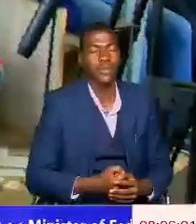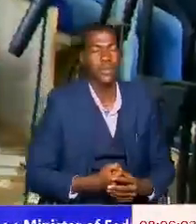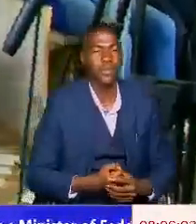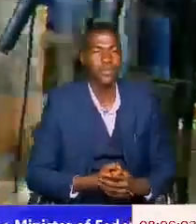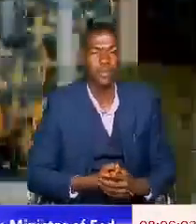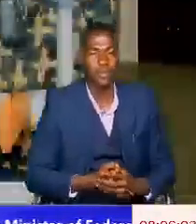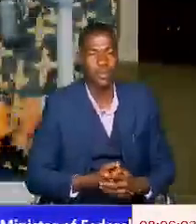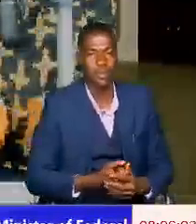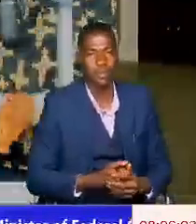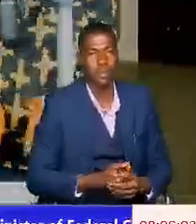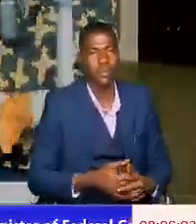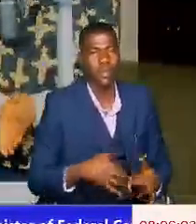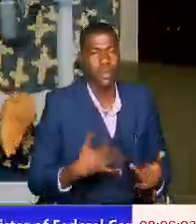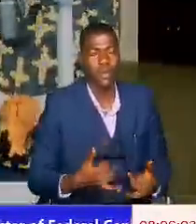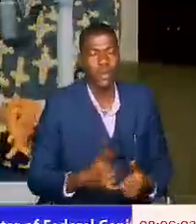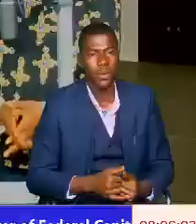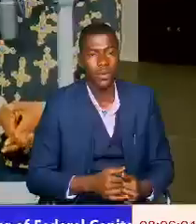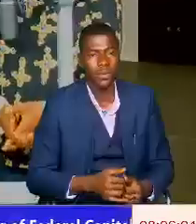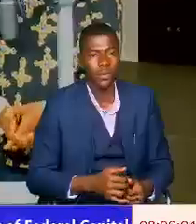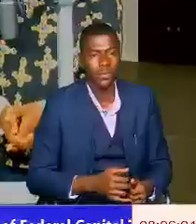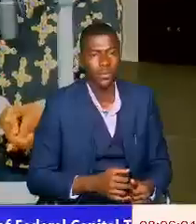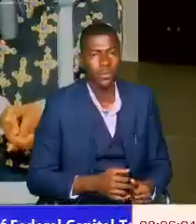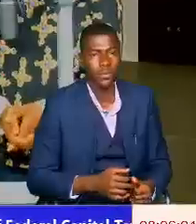But it can't be say,